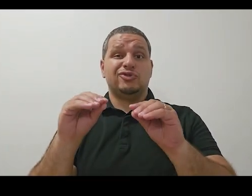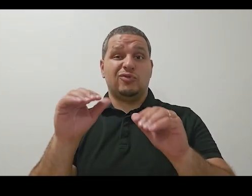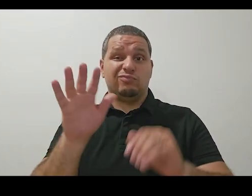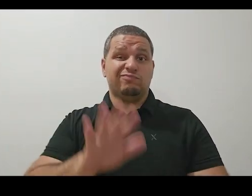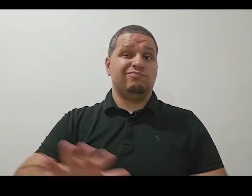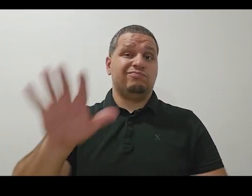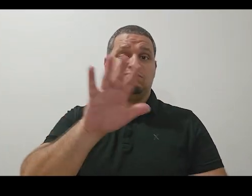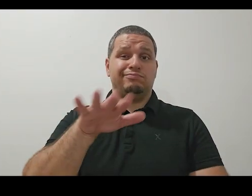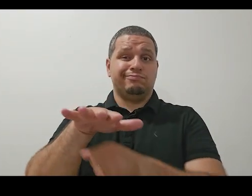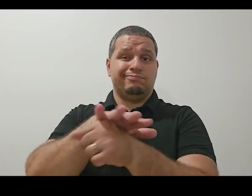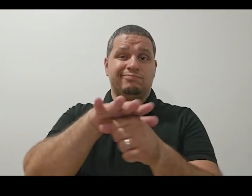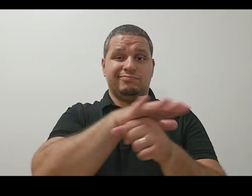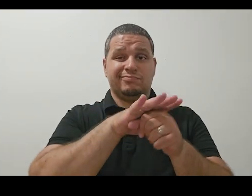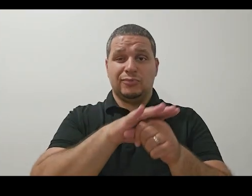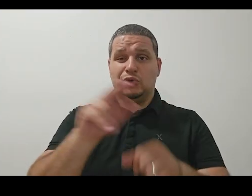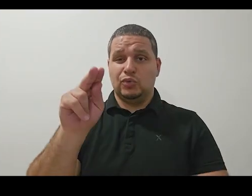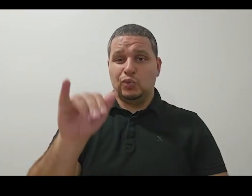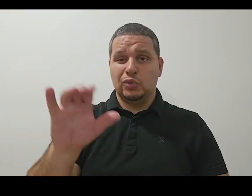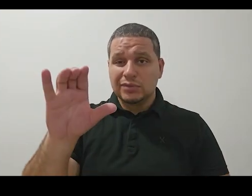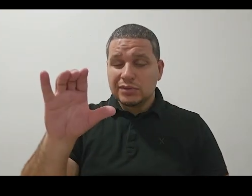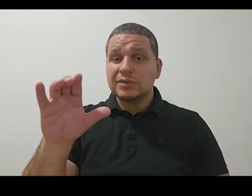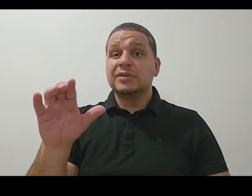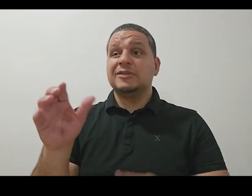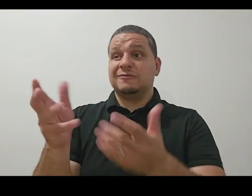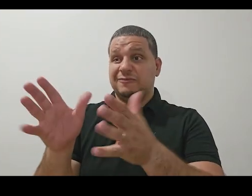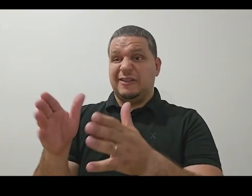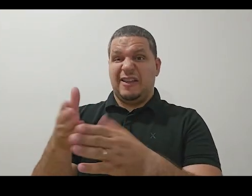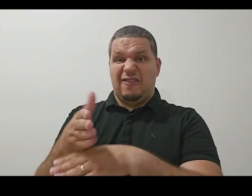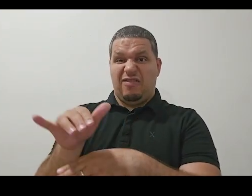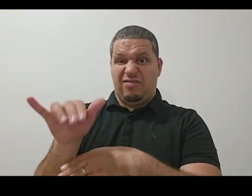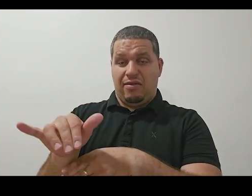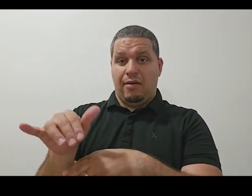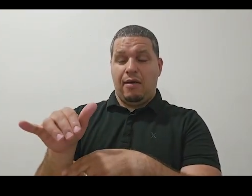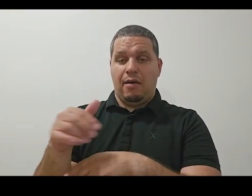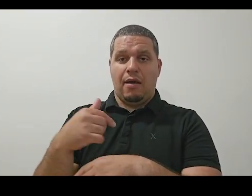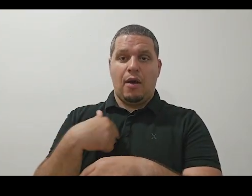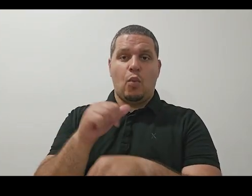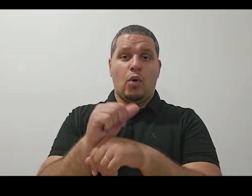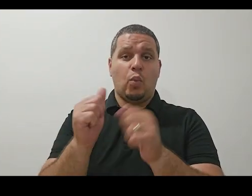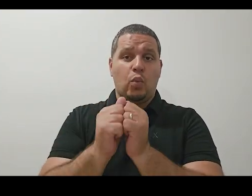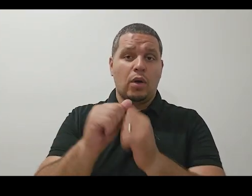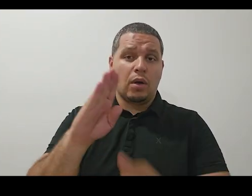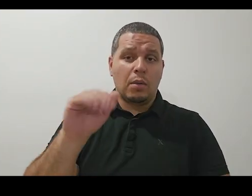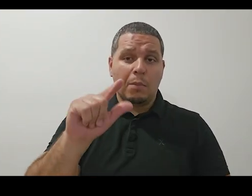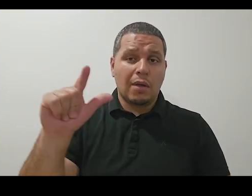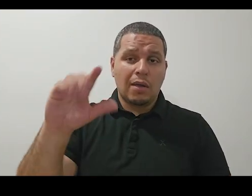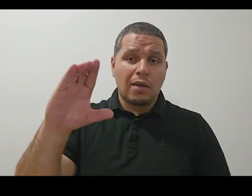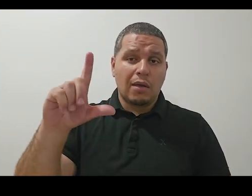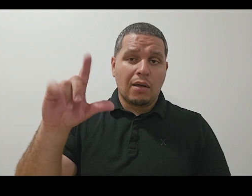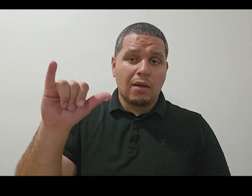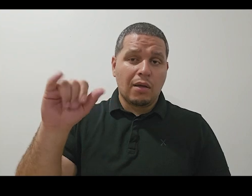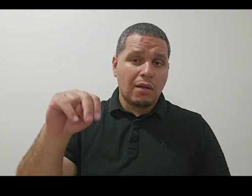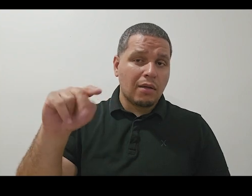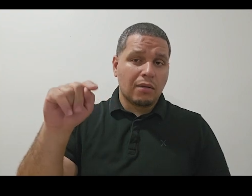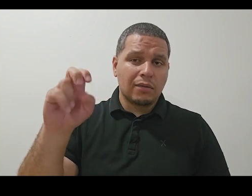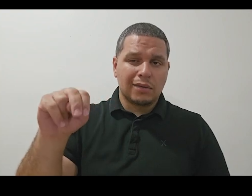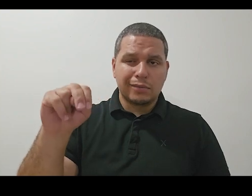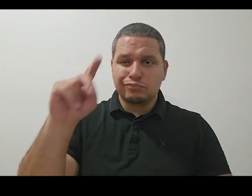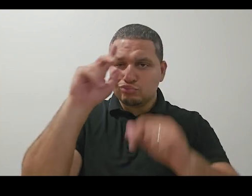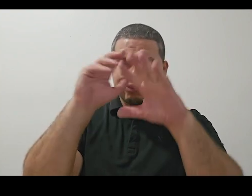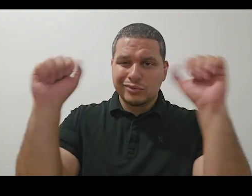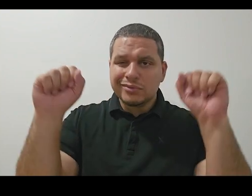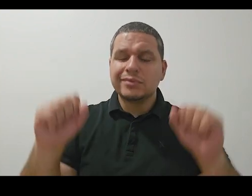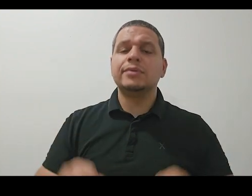City. And after that, I worked with Bill Clinton and his first stint